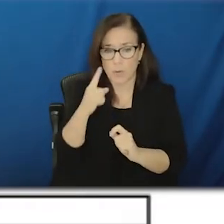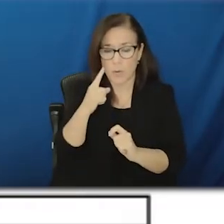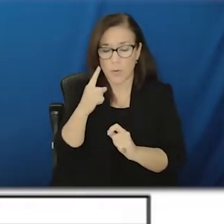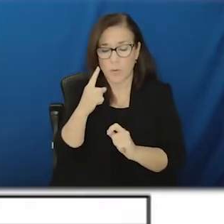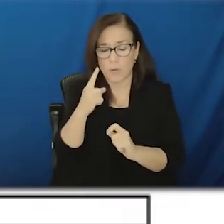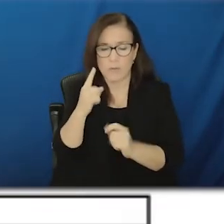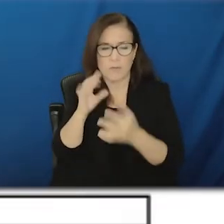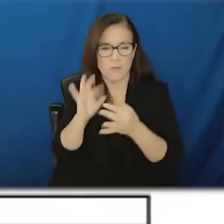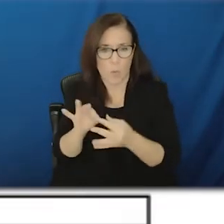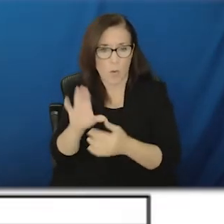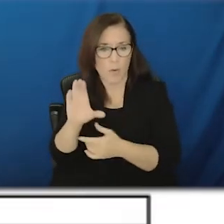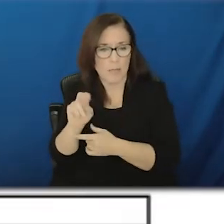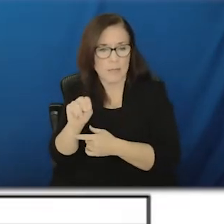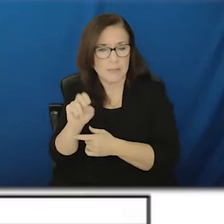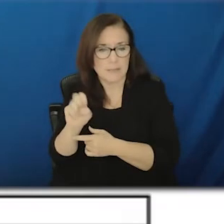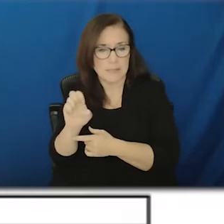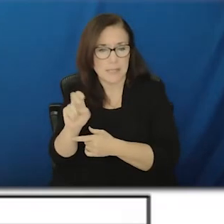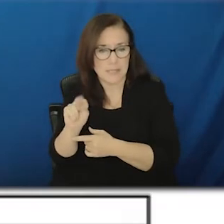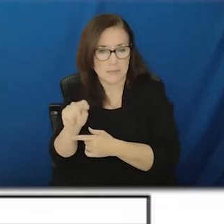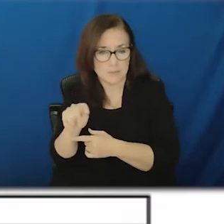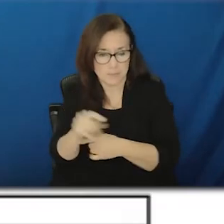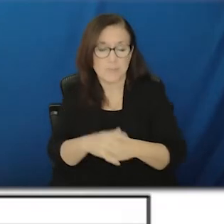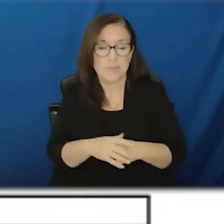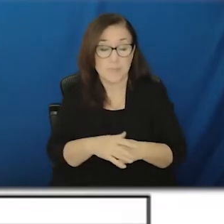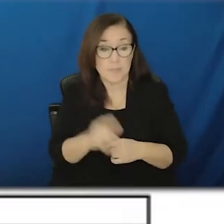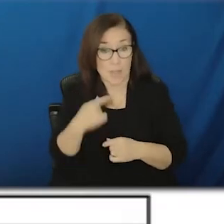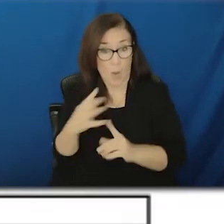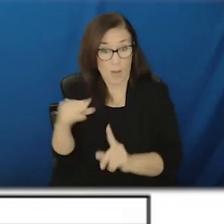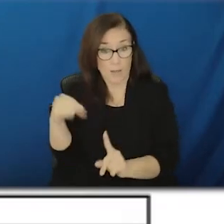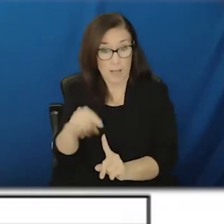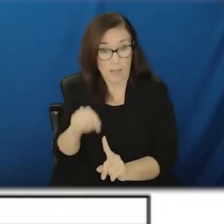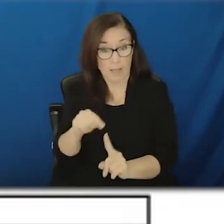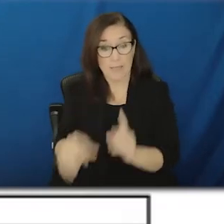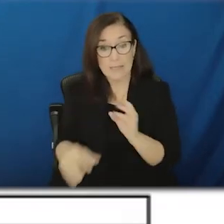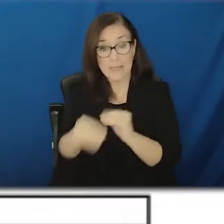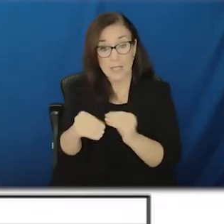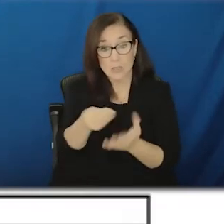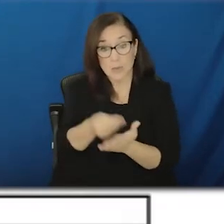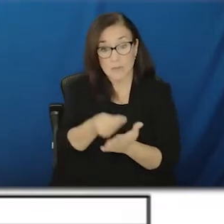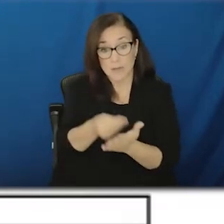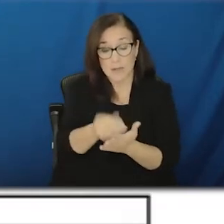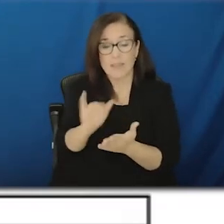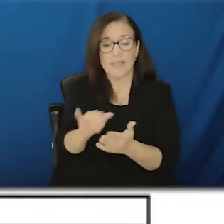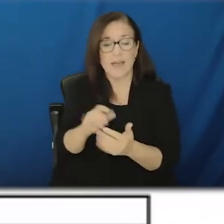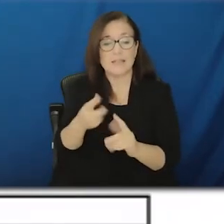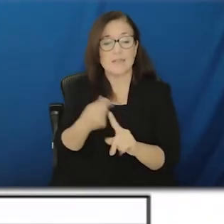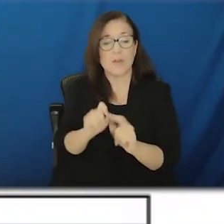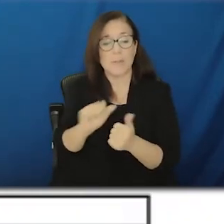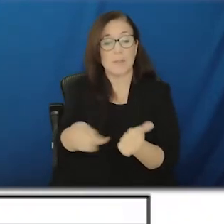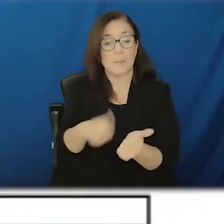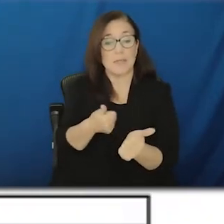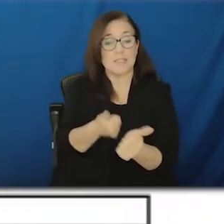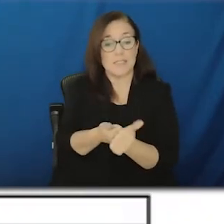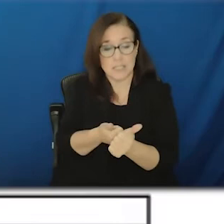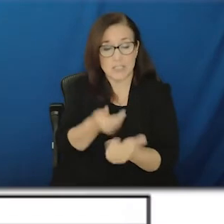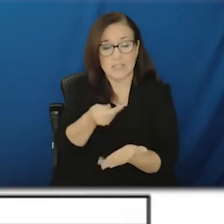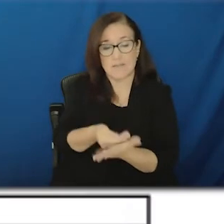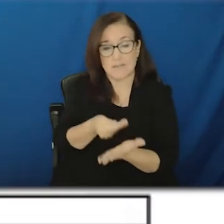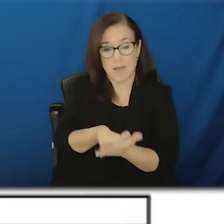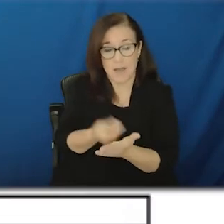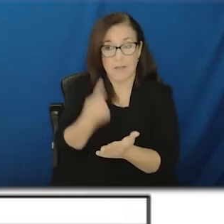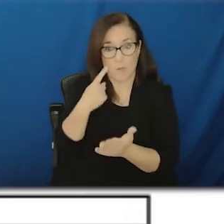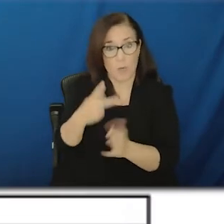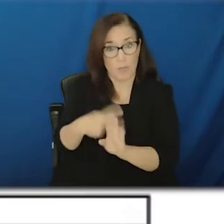I also would like to point out that this extra funding is coming from the contingency fund of the project itself. So we're not